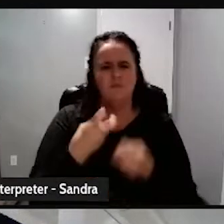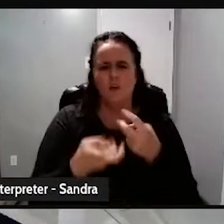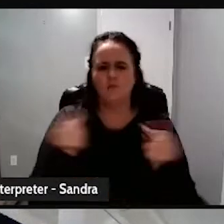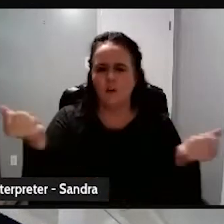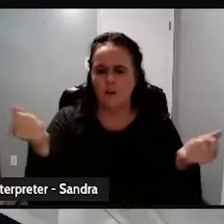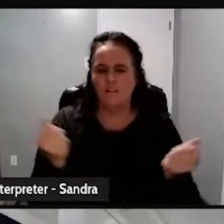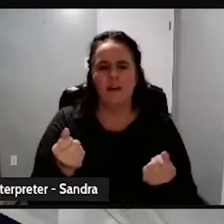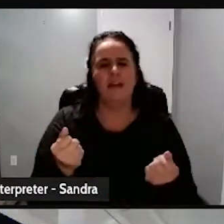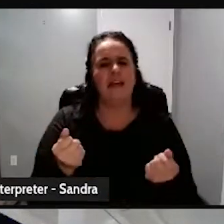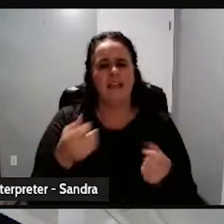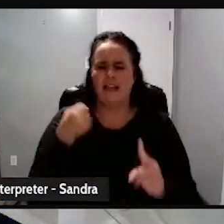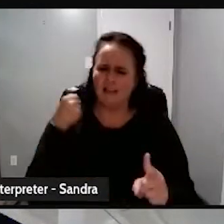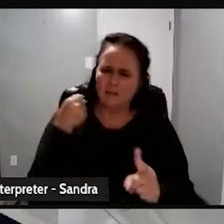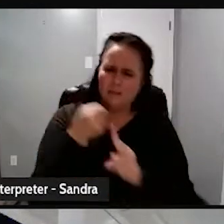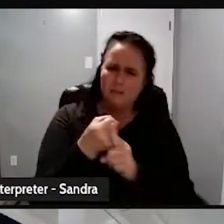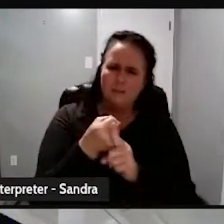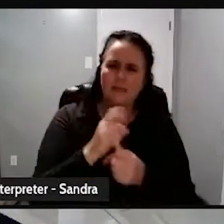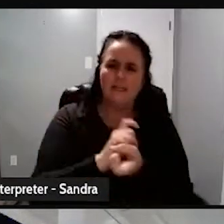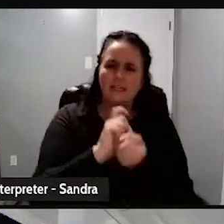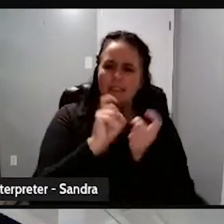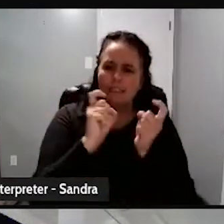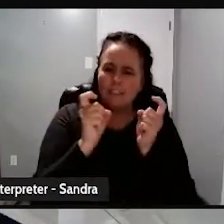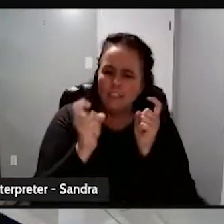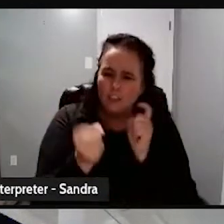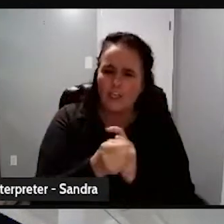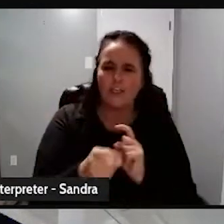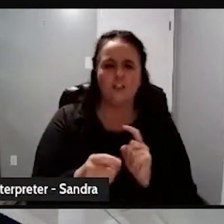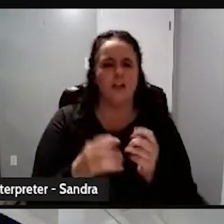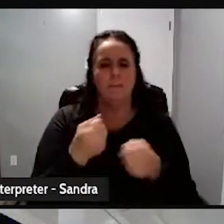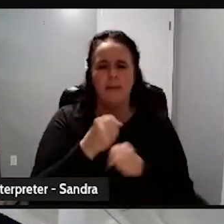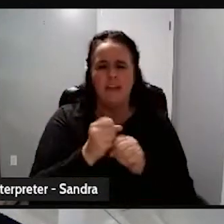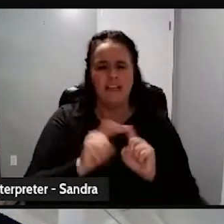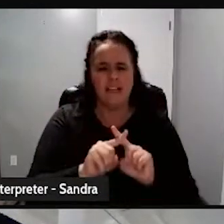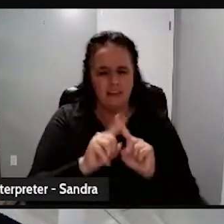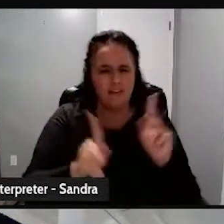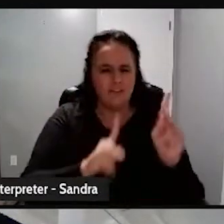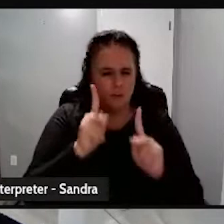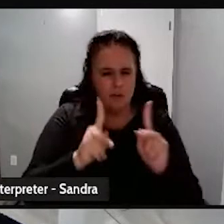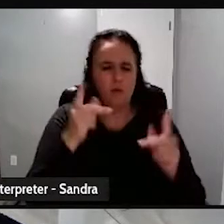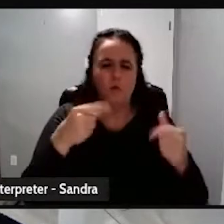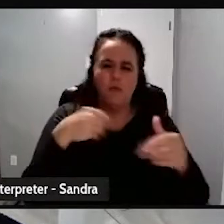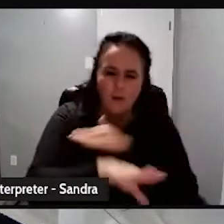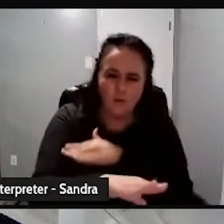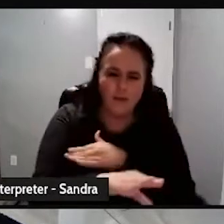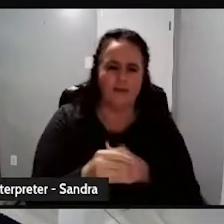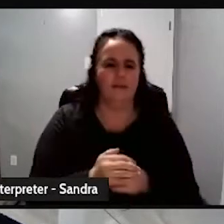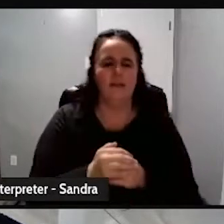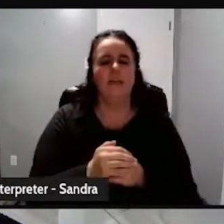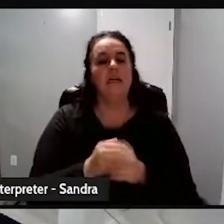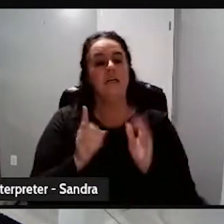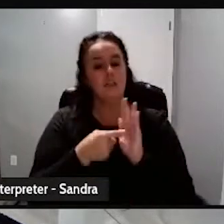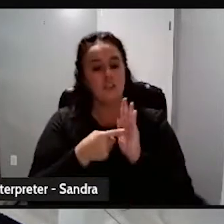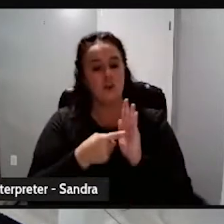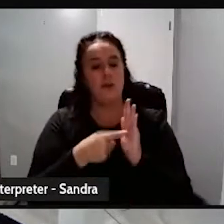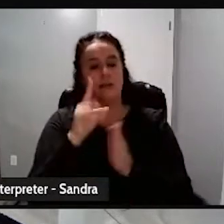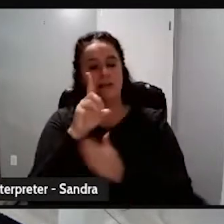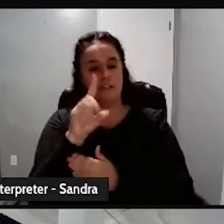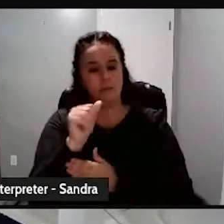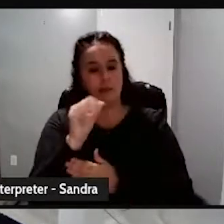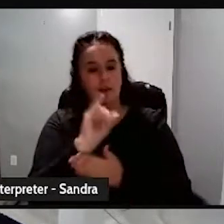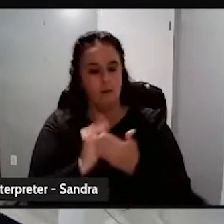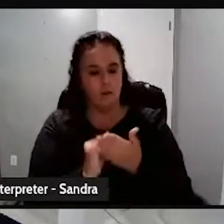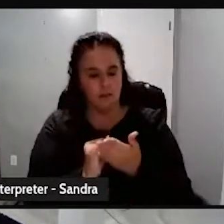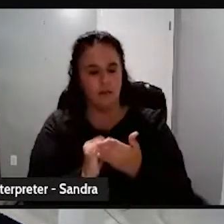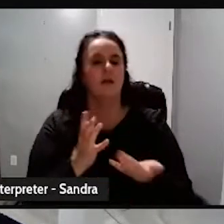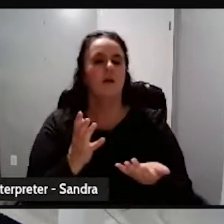in a museum, gallery, or theater. Showing disability art can be difficult, also because